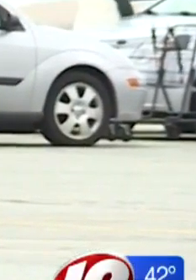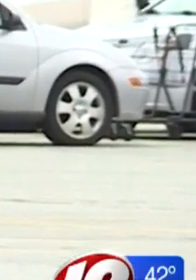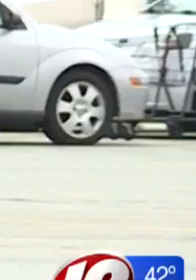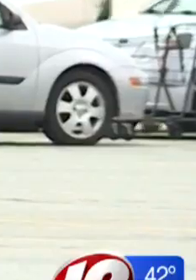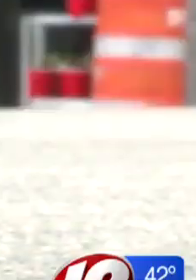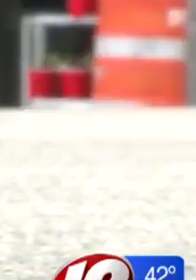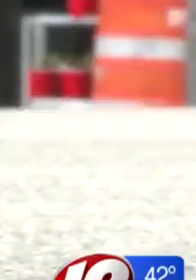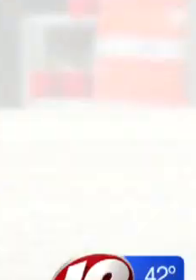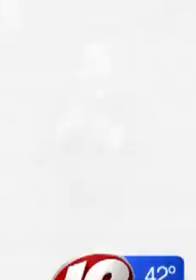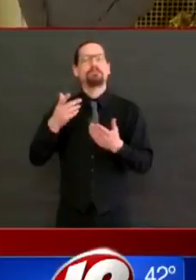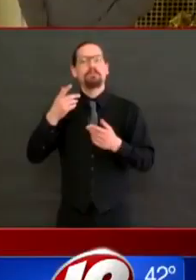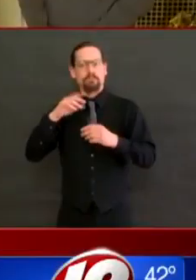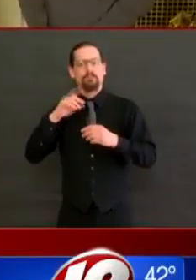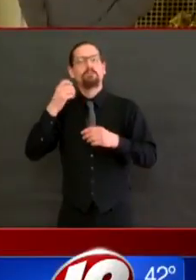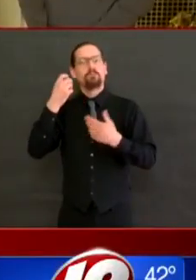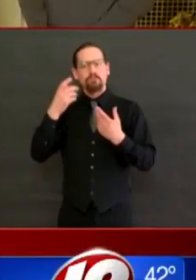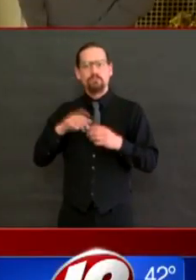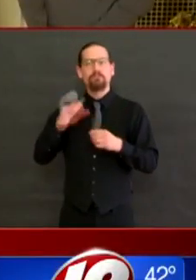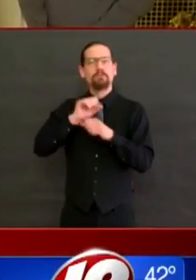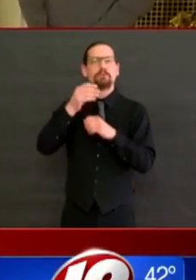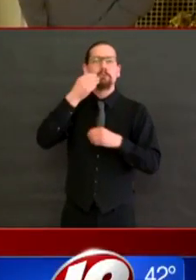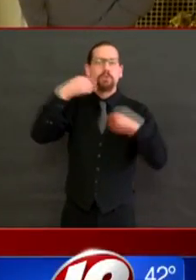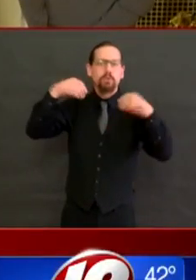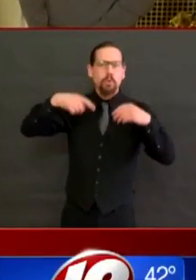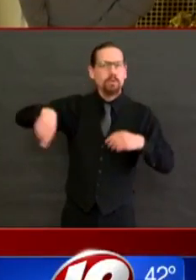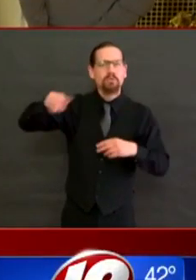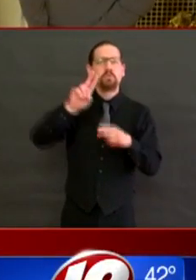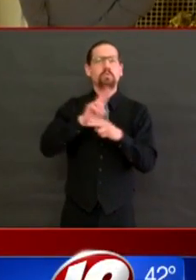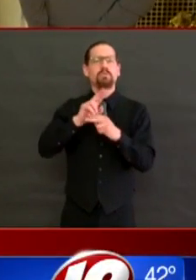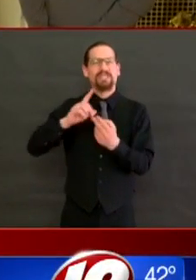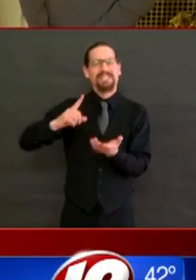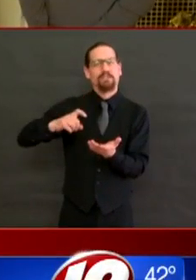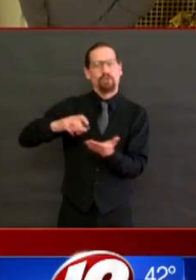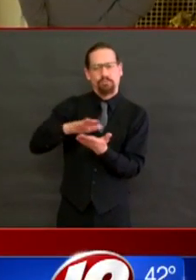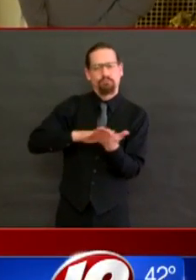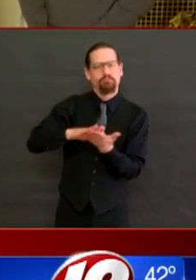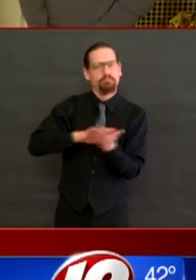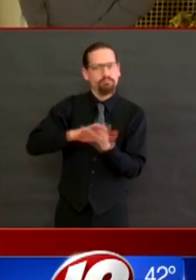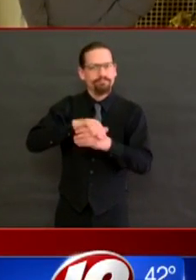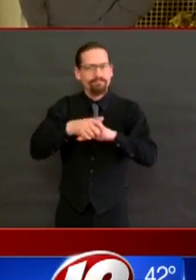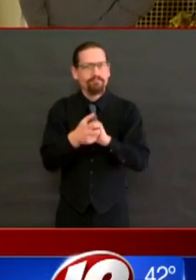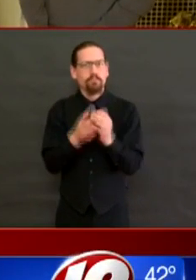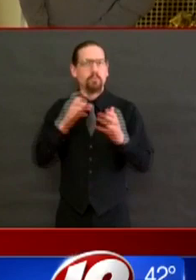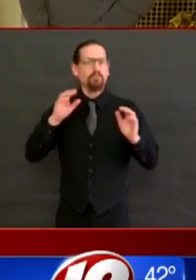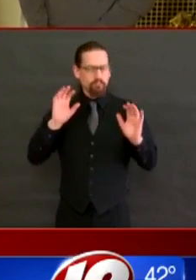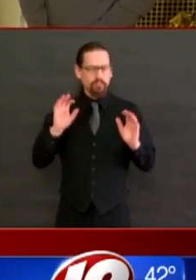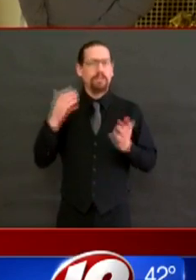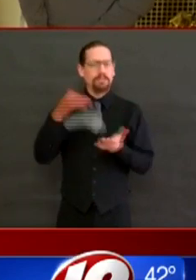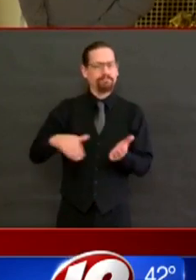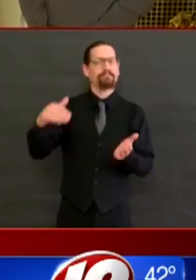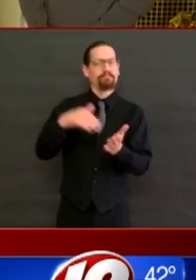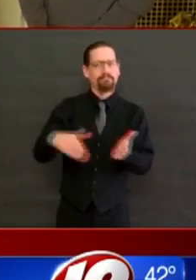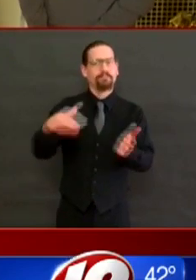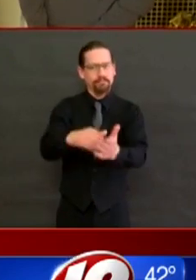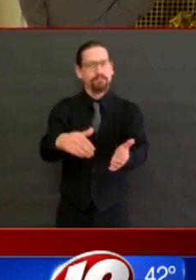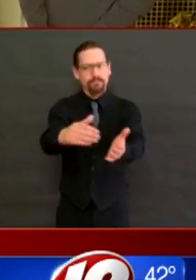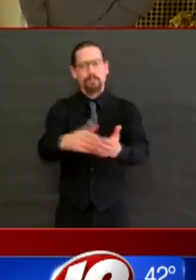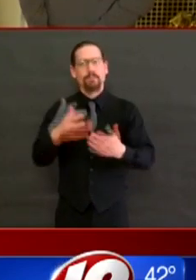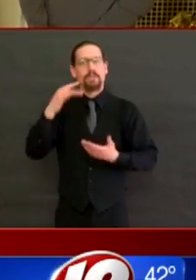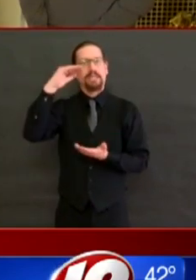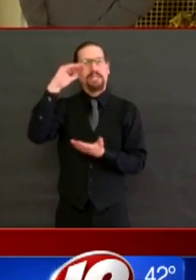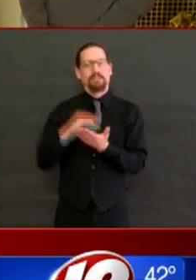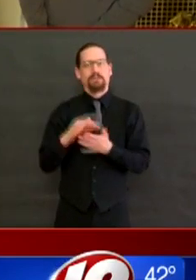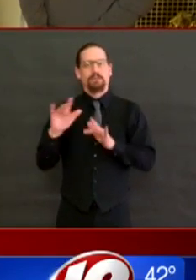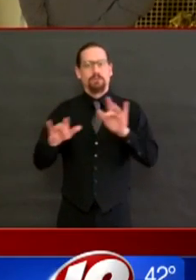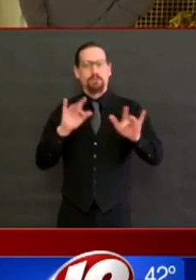spreading them. When I'm in the hospital or my office seeing patients and I put on gloves, I don't go from patient to patient to patient